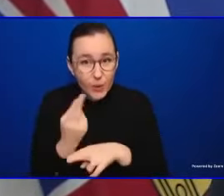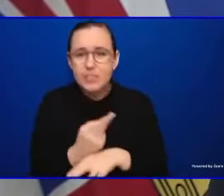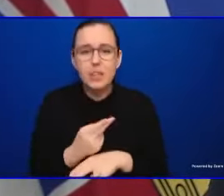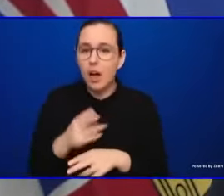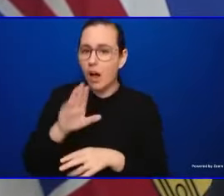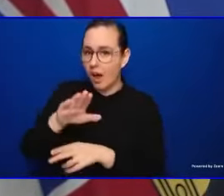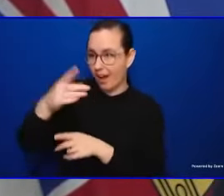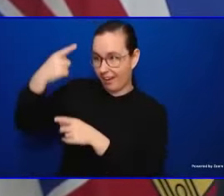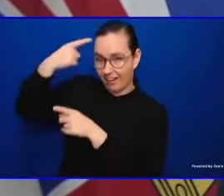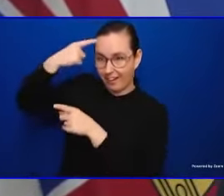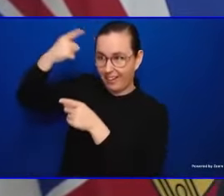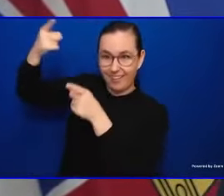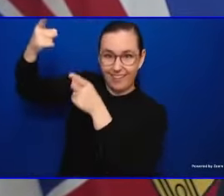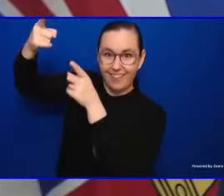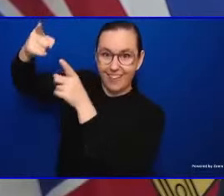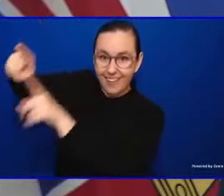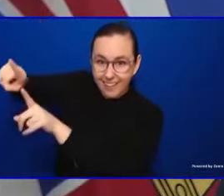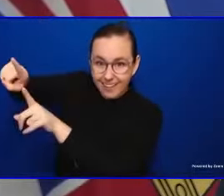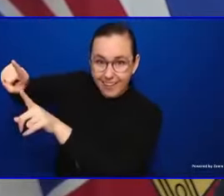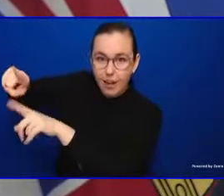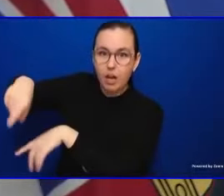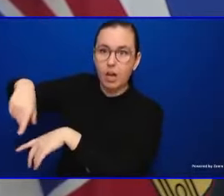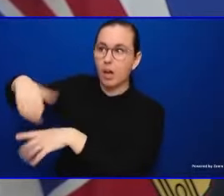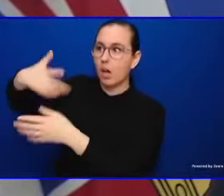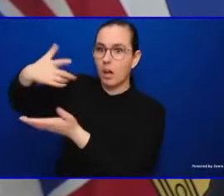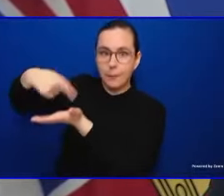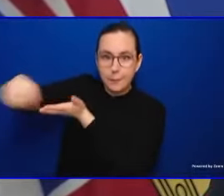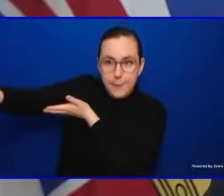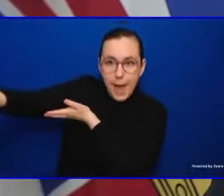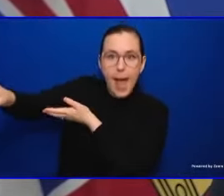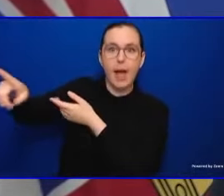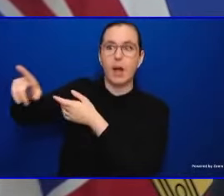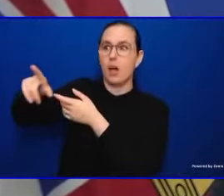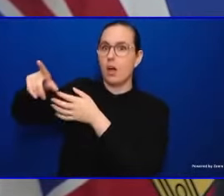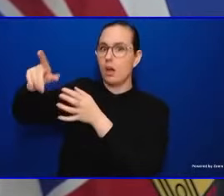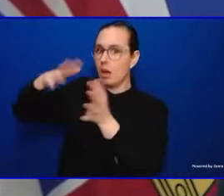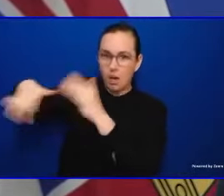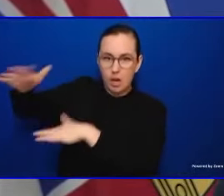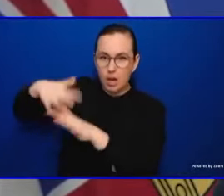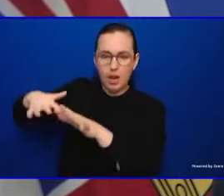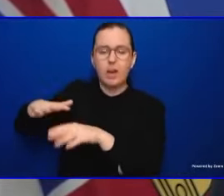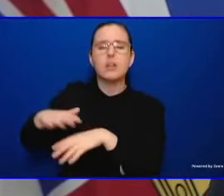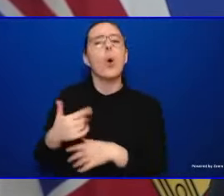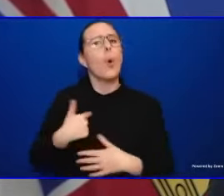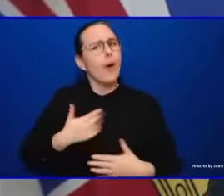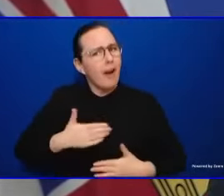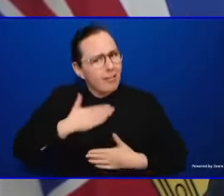that. We are very obviously pleased that the federal government has made this effort, but they are not